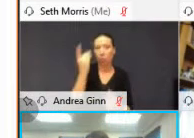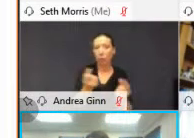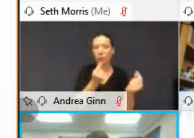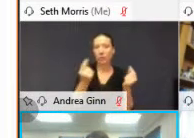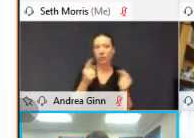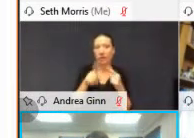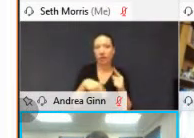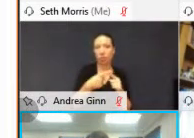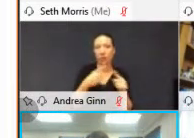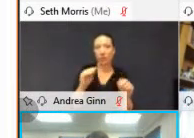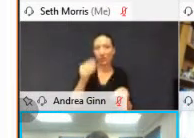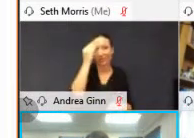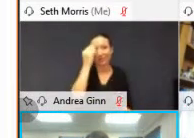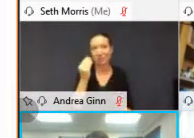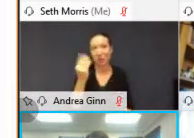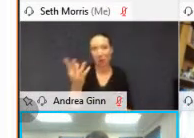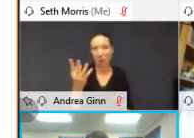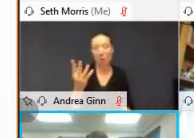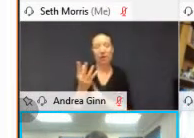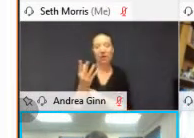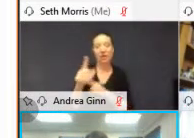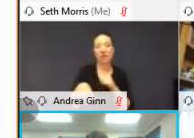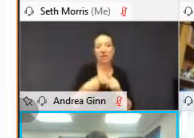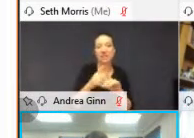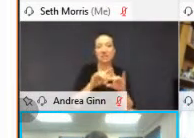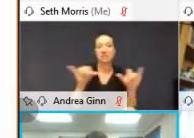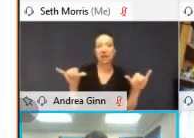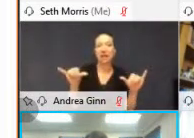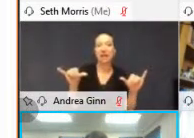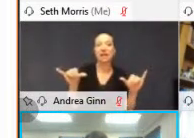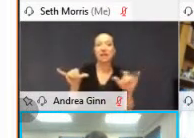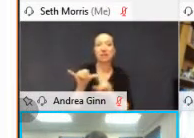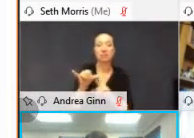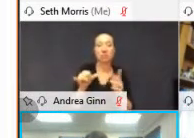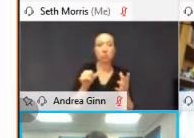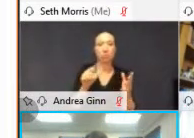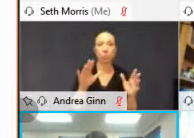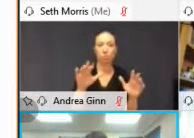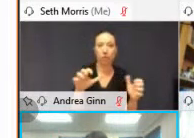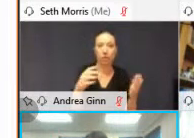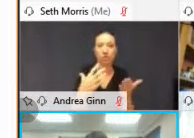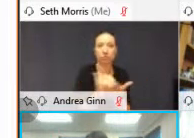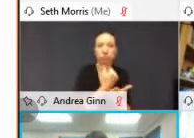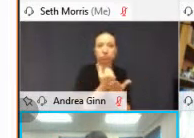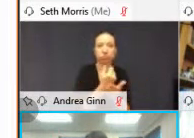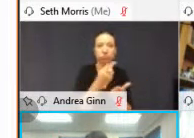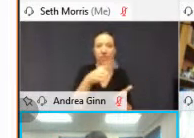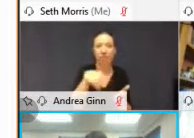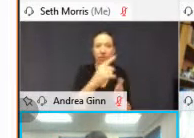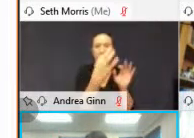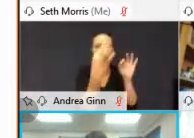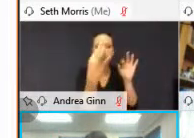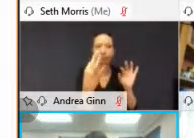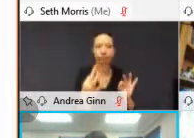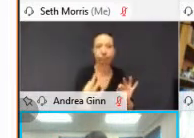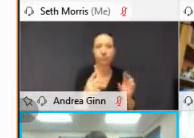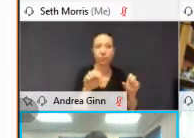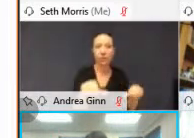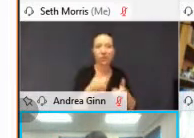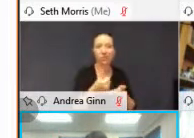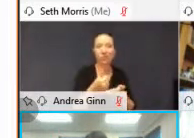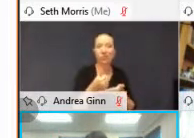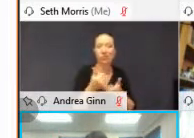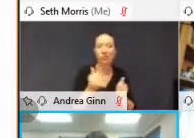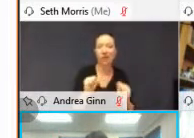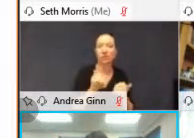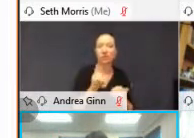them, and also an avenue for us to hear from all these stakeholder groups so that we could try to help wherever we could